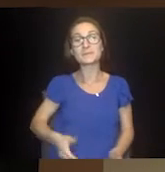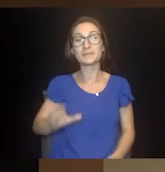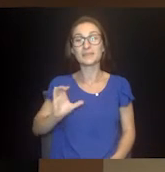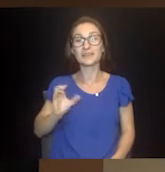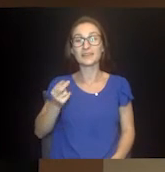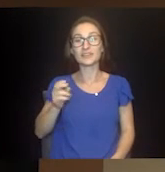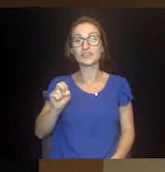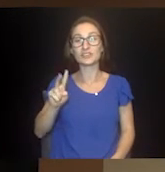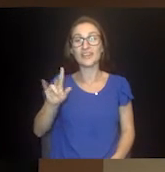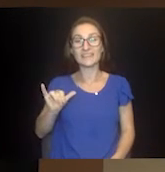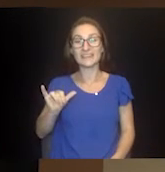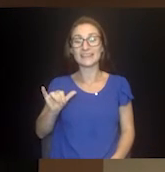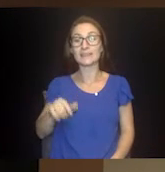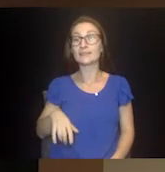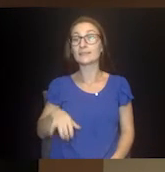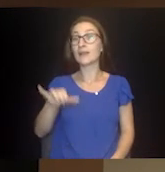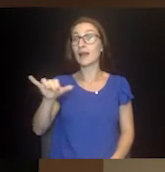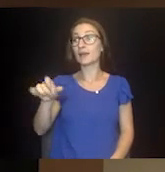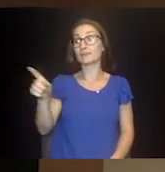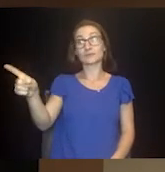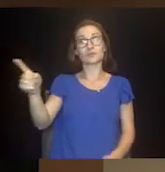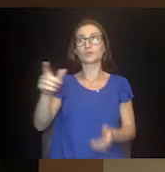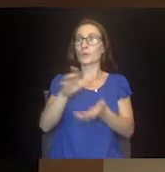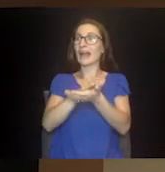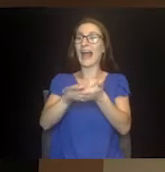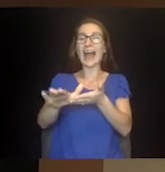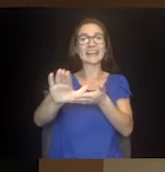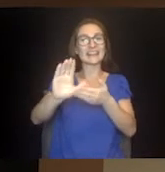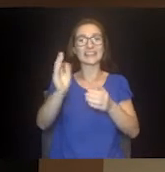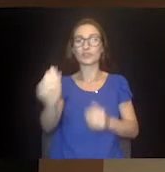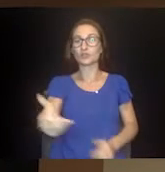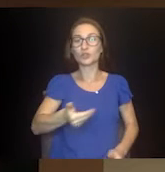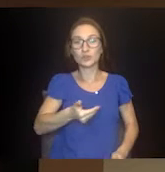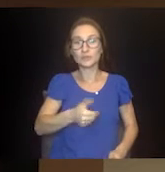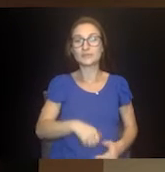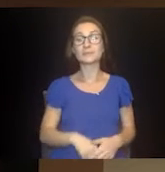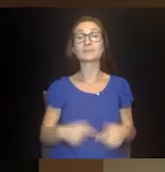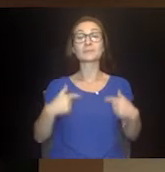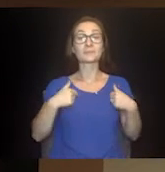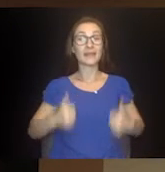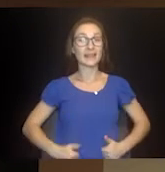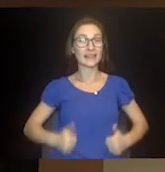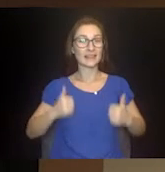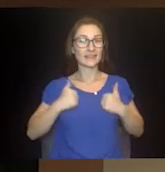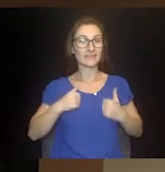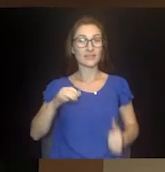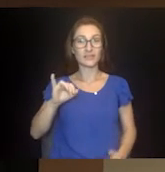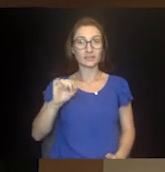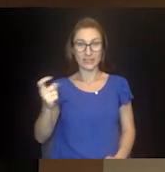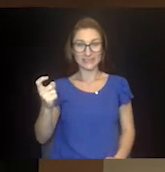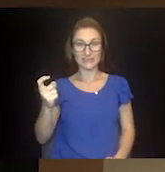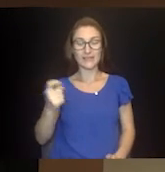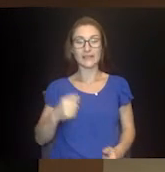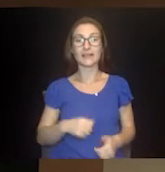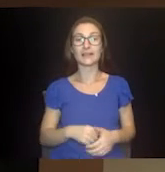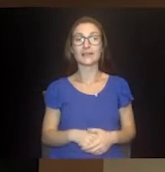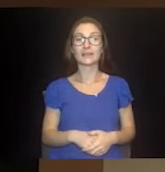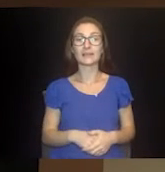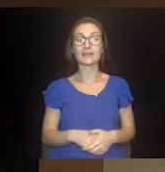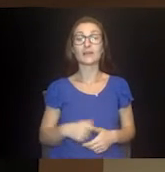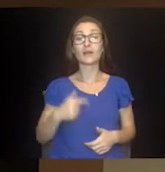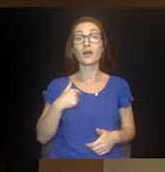Hi everyone, my name is Chevy, as I was so kindly introduced. I actually live in